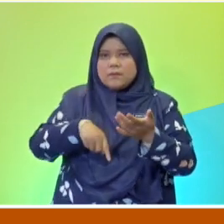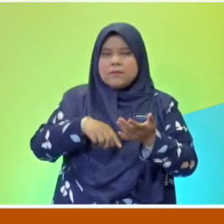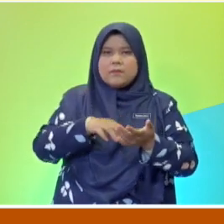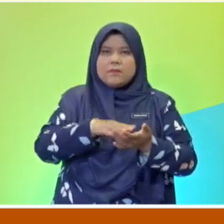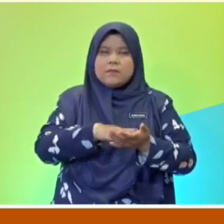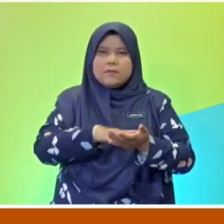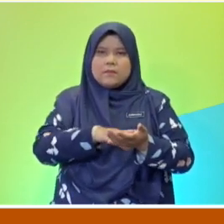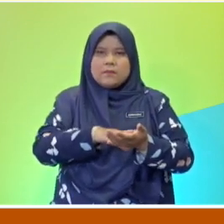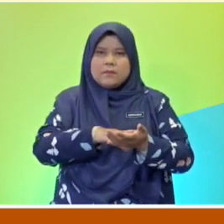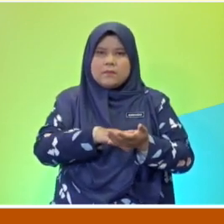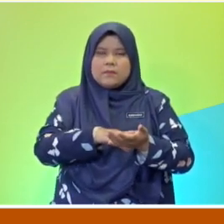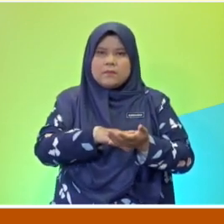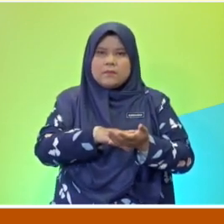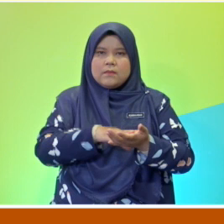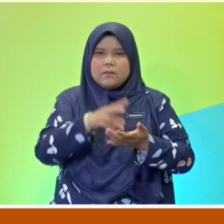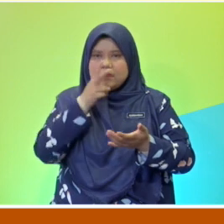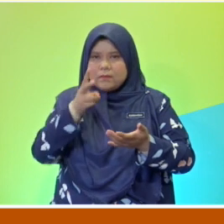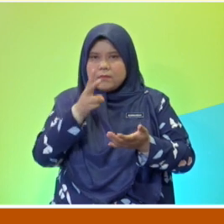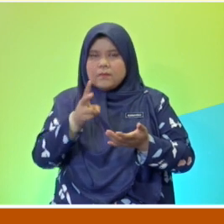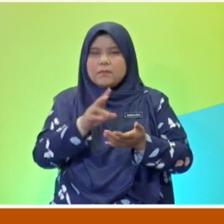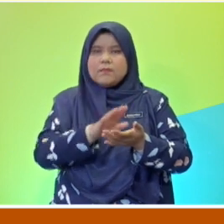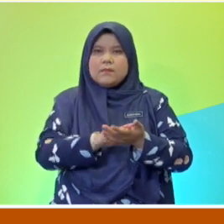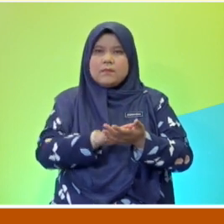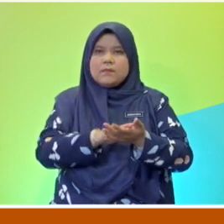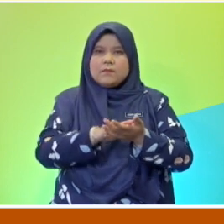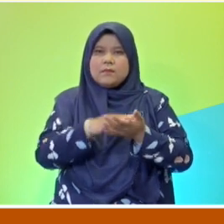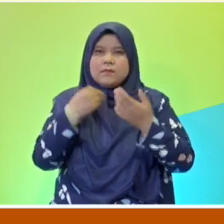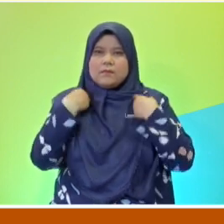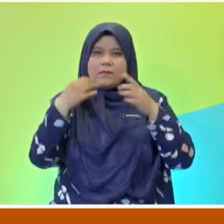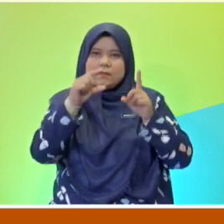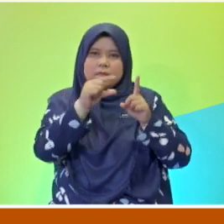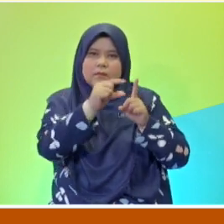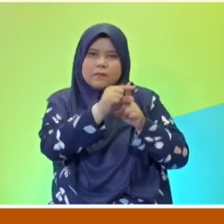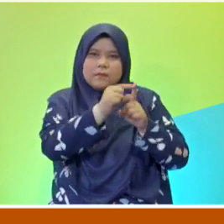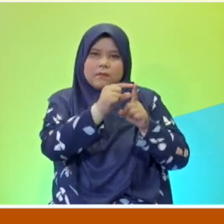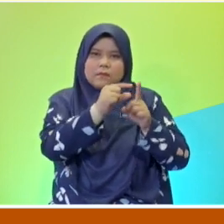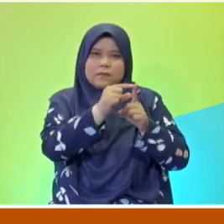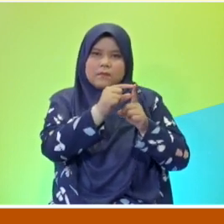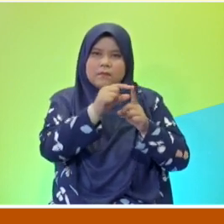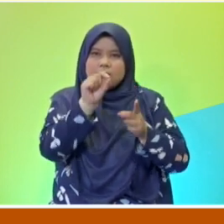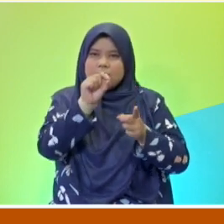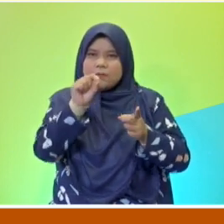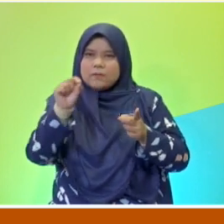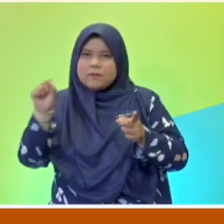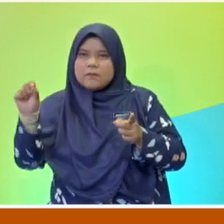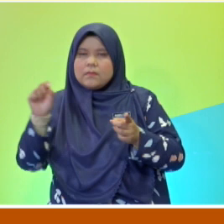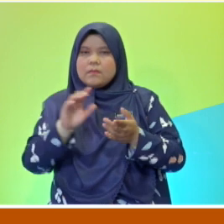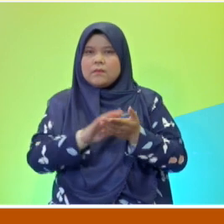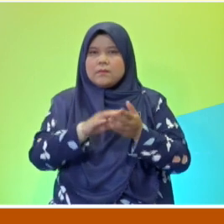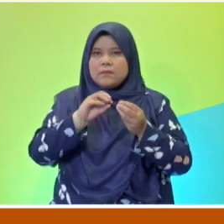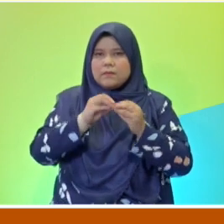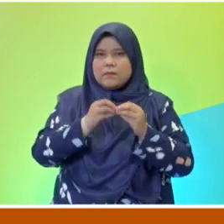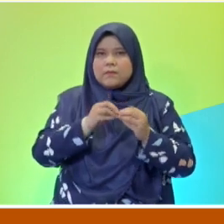see. Okay, and as you can see, Chris, there are words that have been underlined. Yeah. Okay, numbering